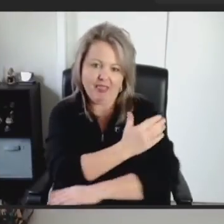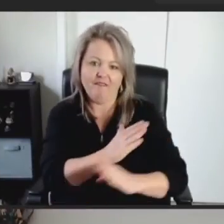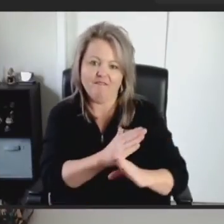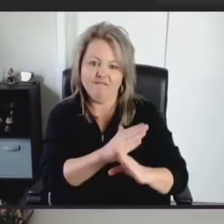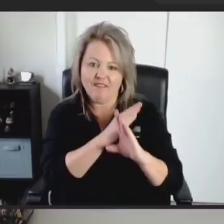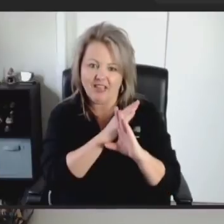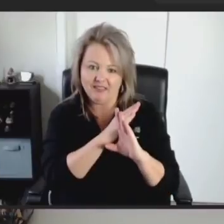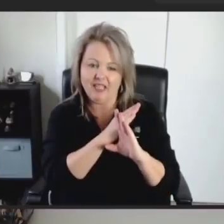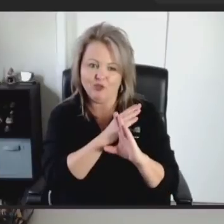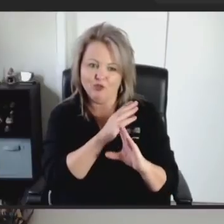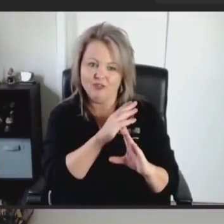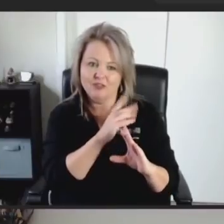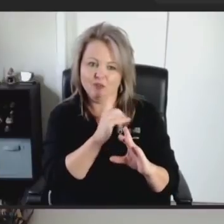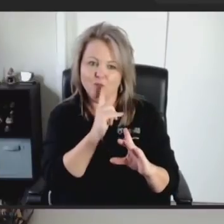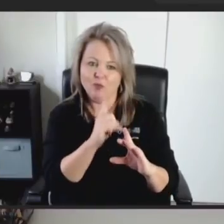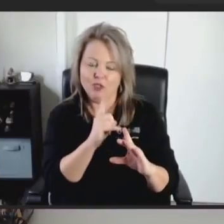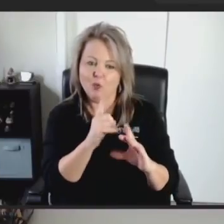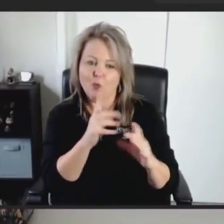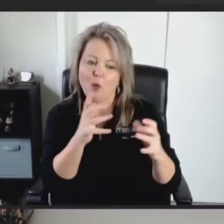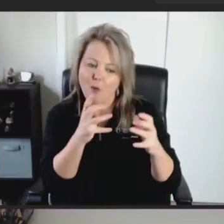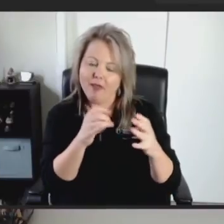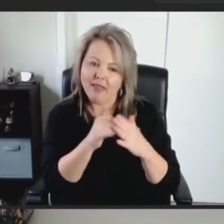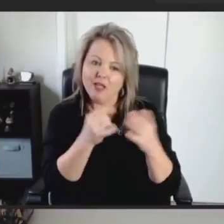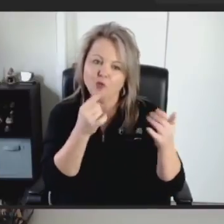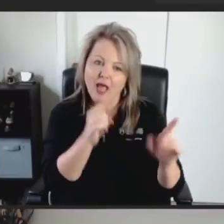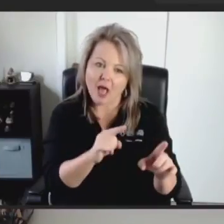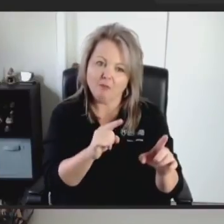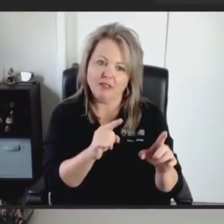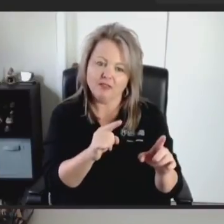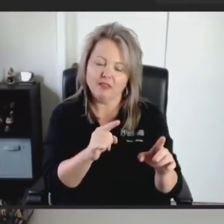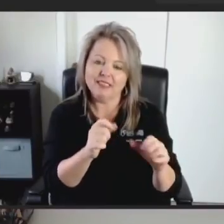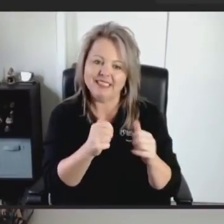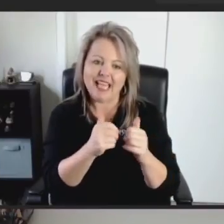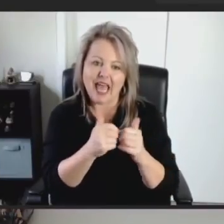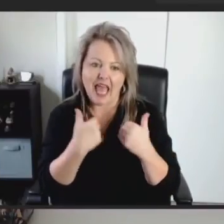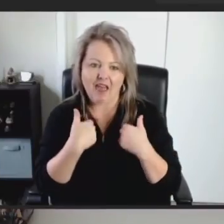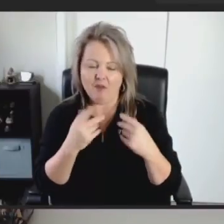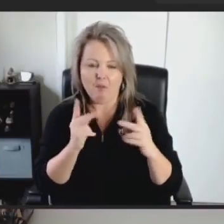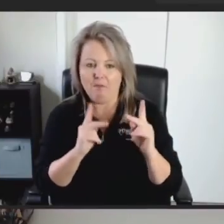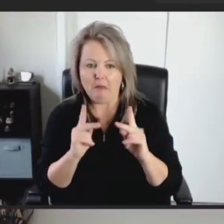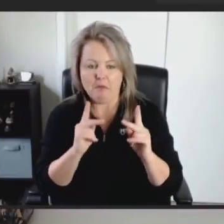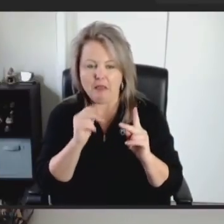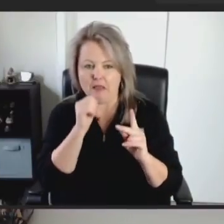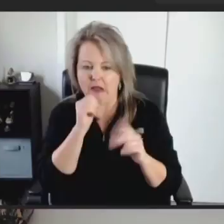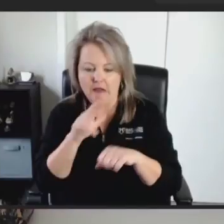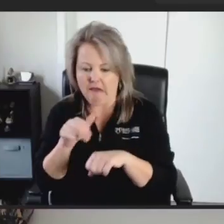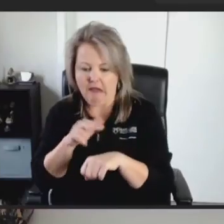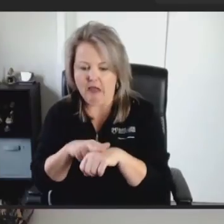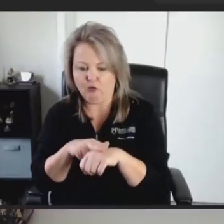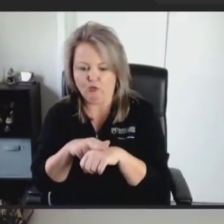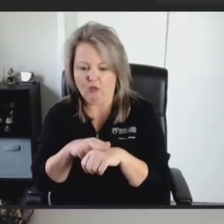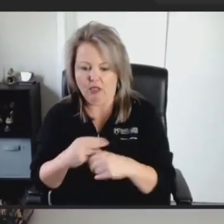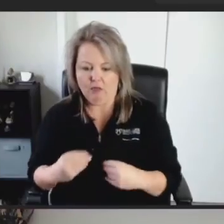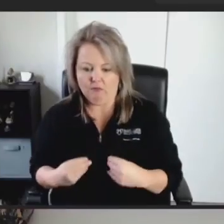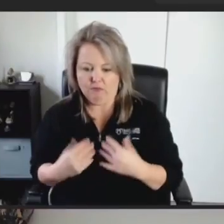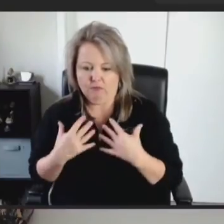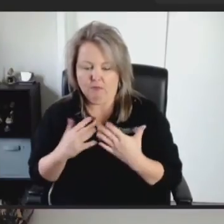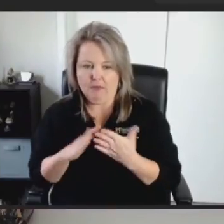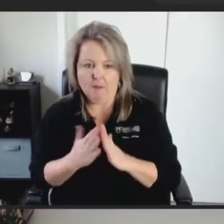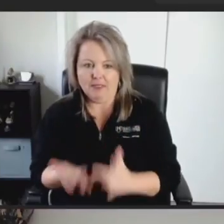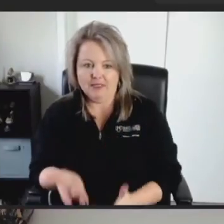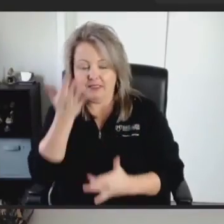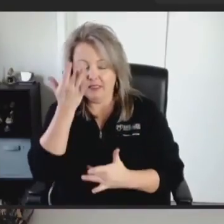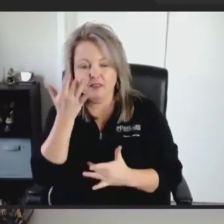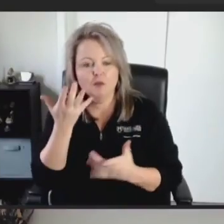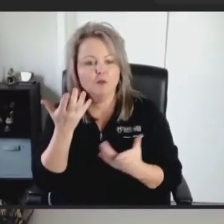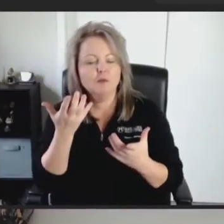herd immunity, which ideally we want that to happen with getting a vaccine, not people getting natural infection with COVID. That being said, we also don't know